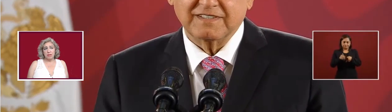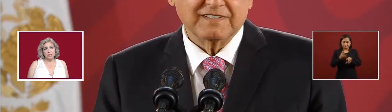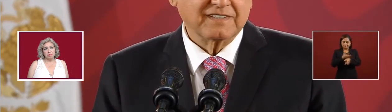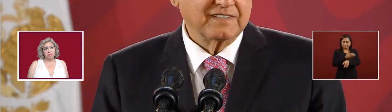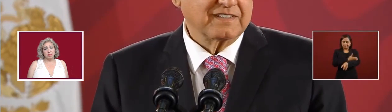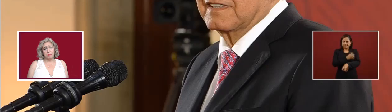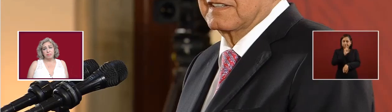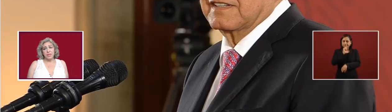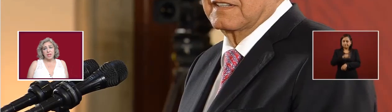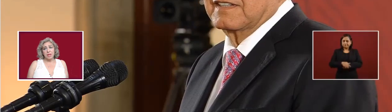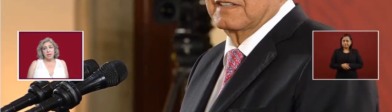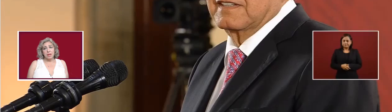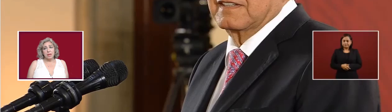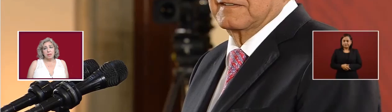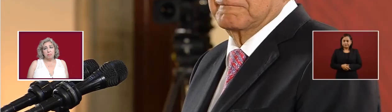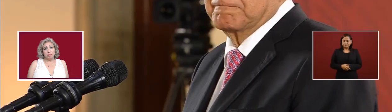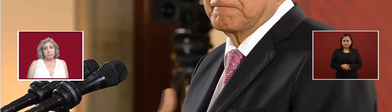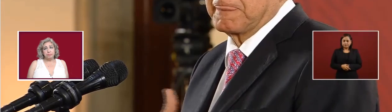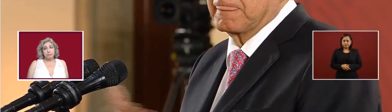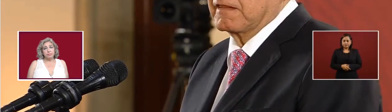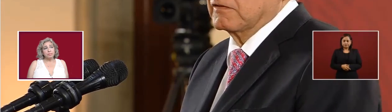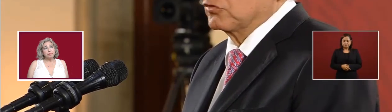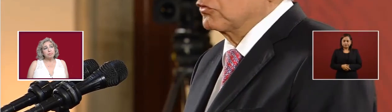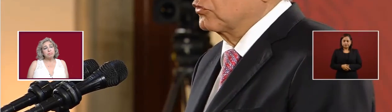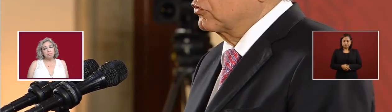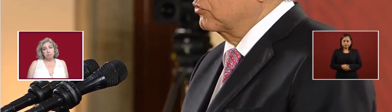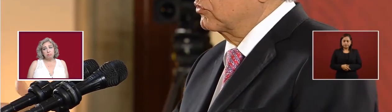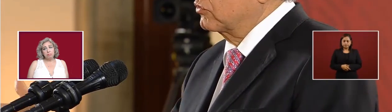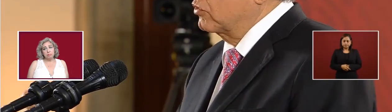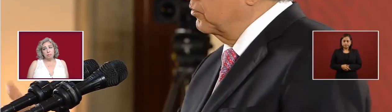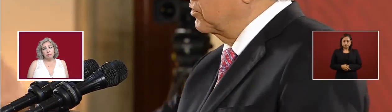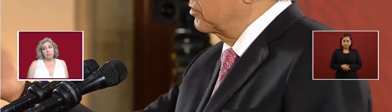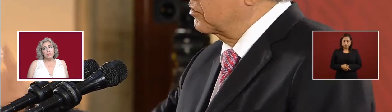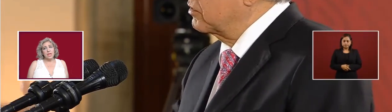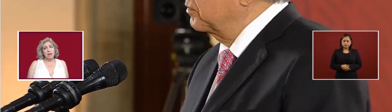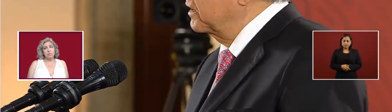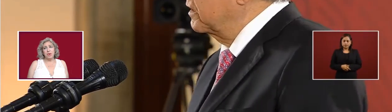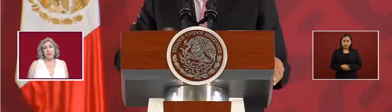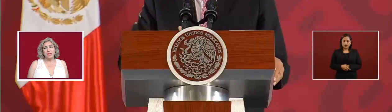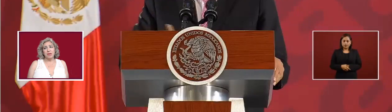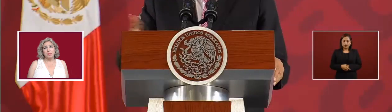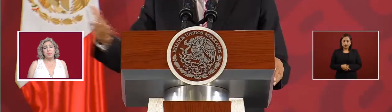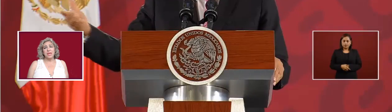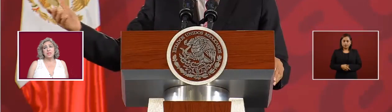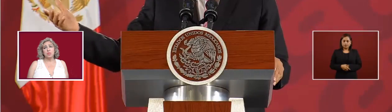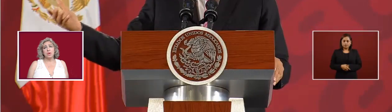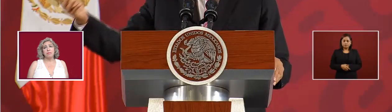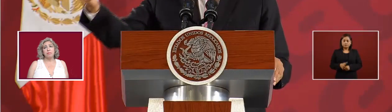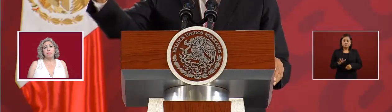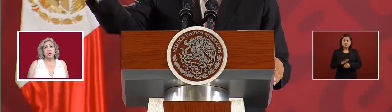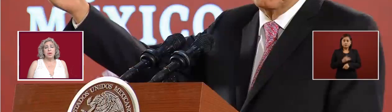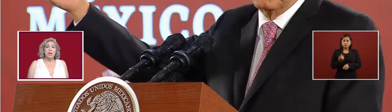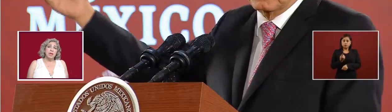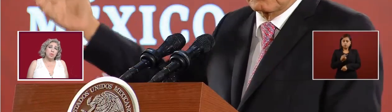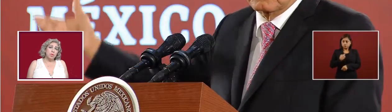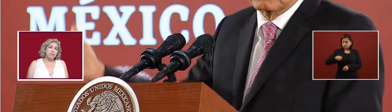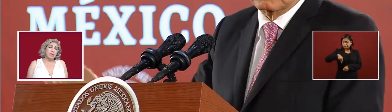brother, because we're